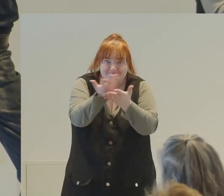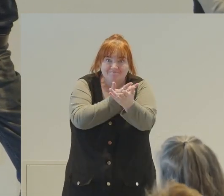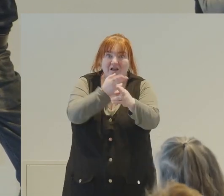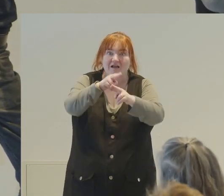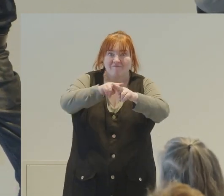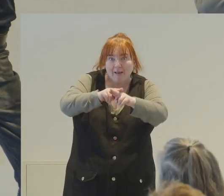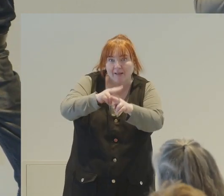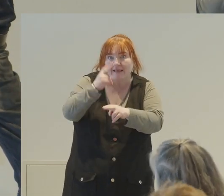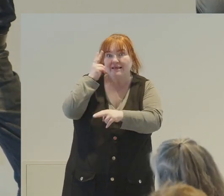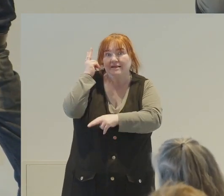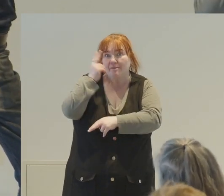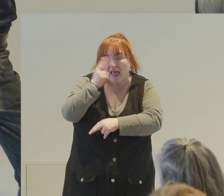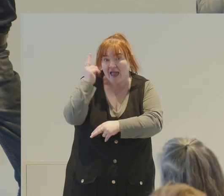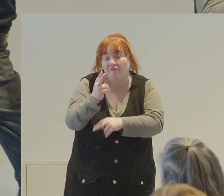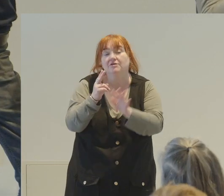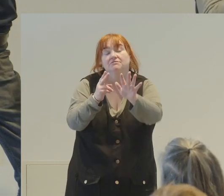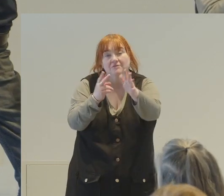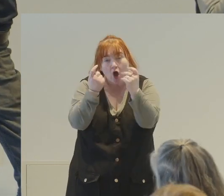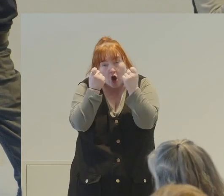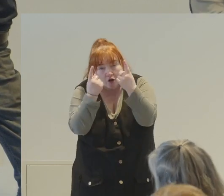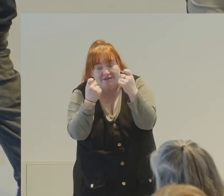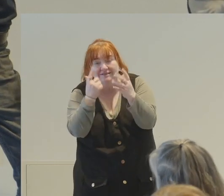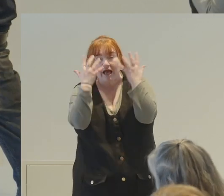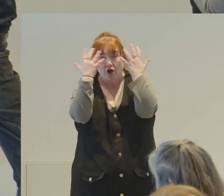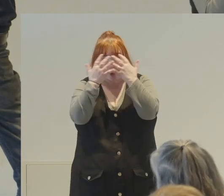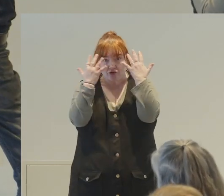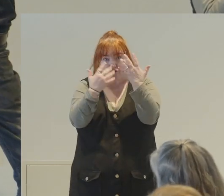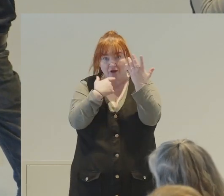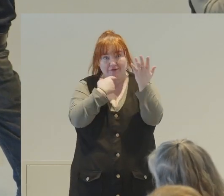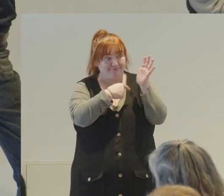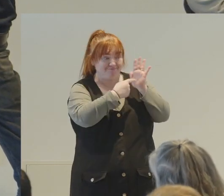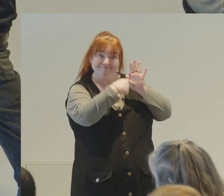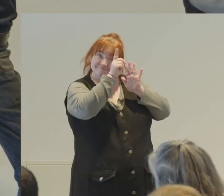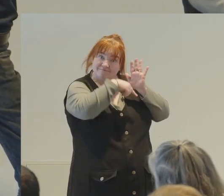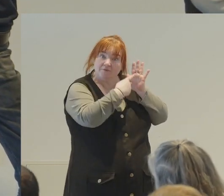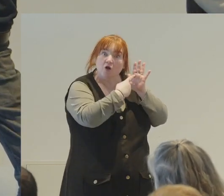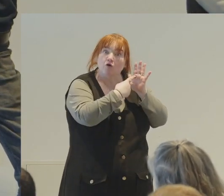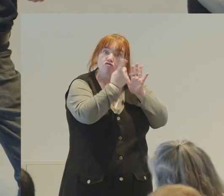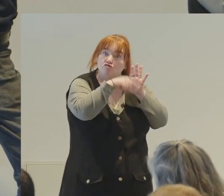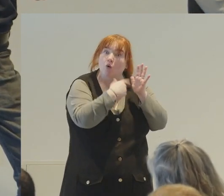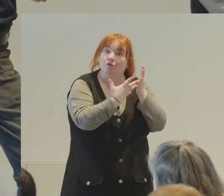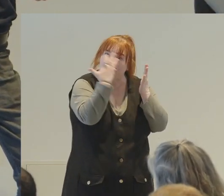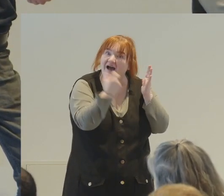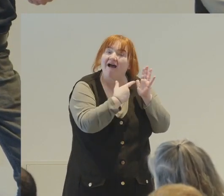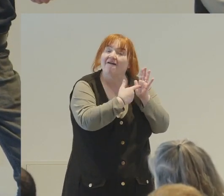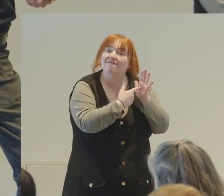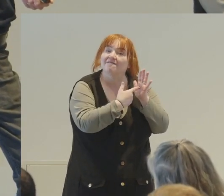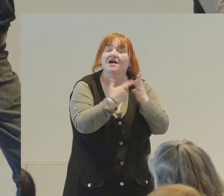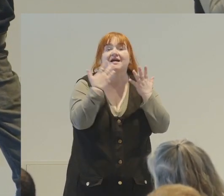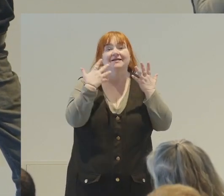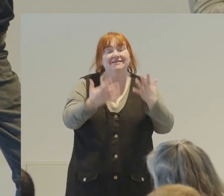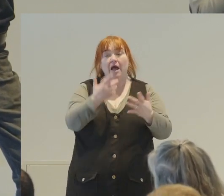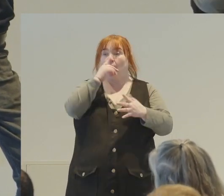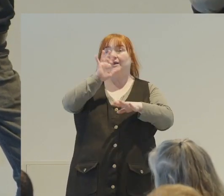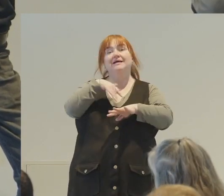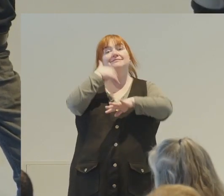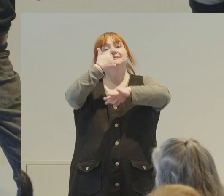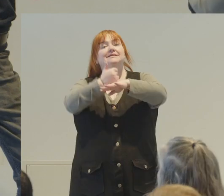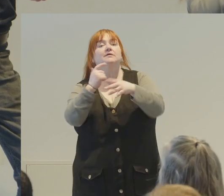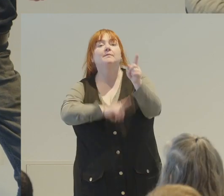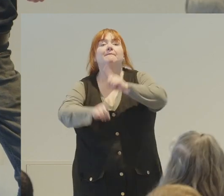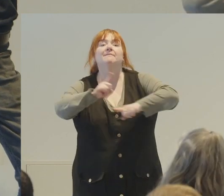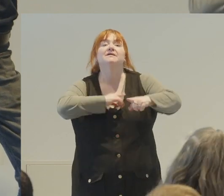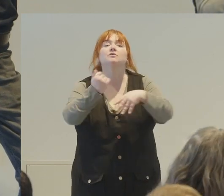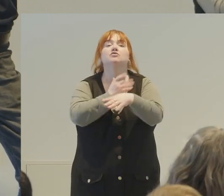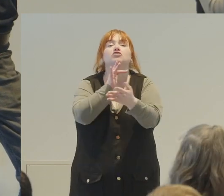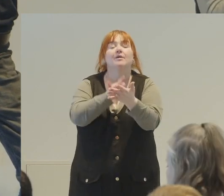worried about it, but these are the rules. Now let's get a meeting with your job centre and get them to